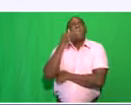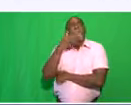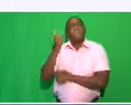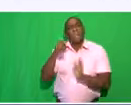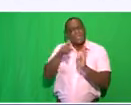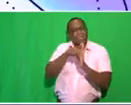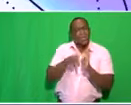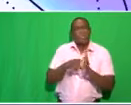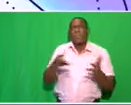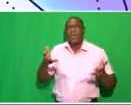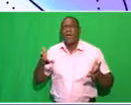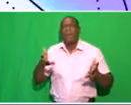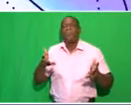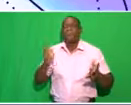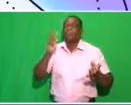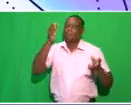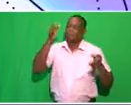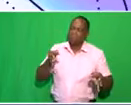on.